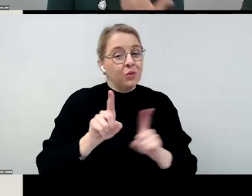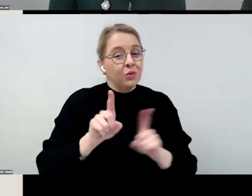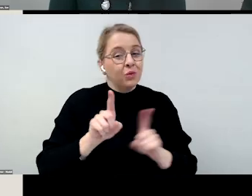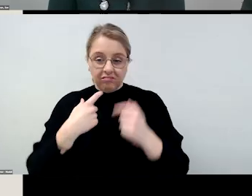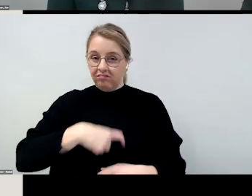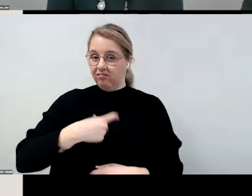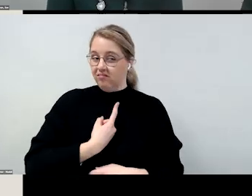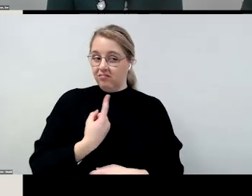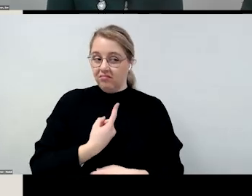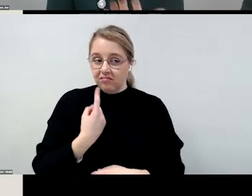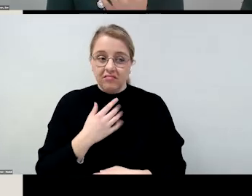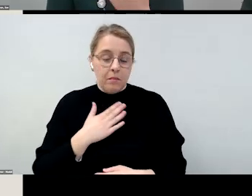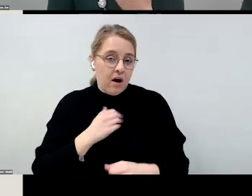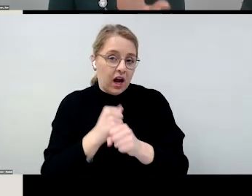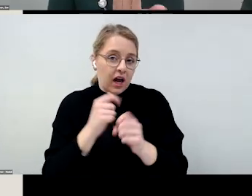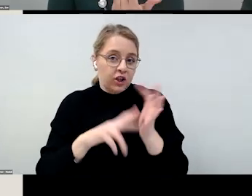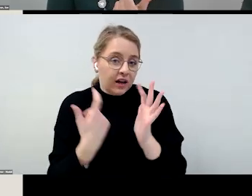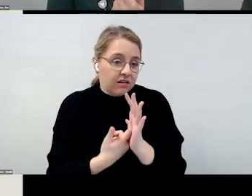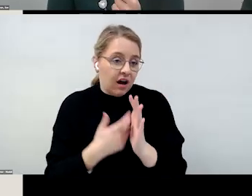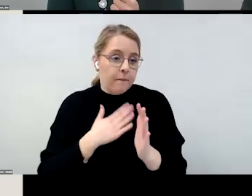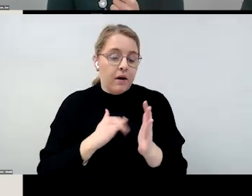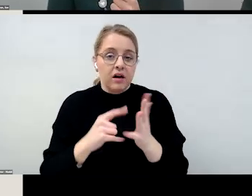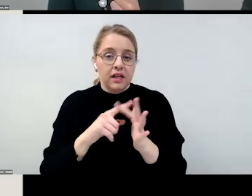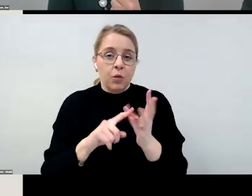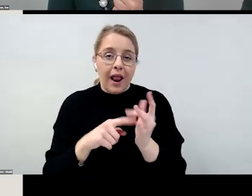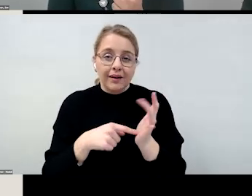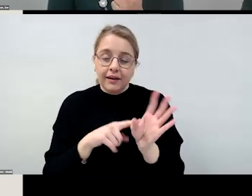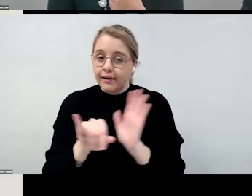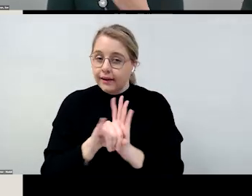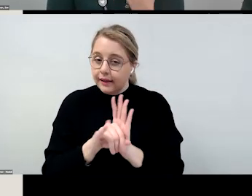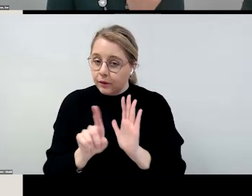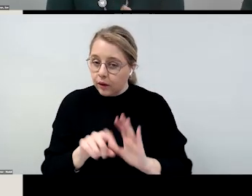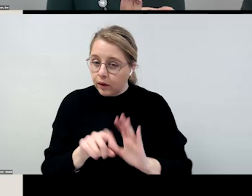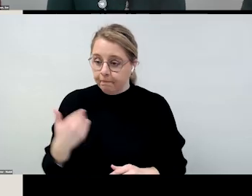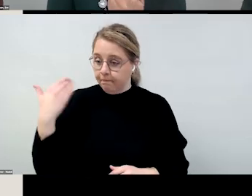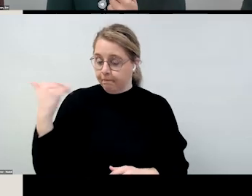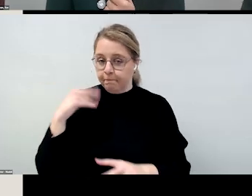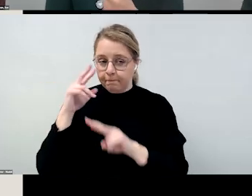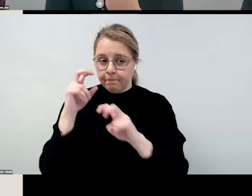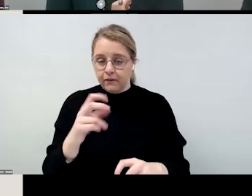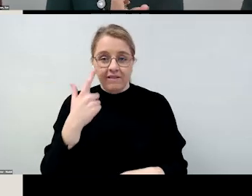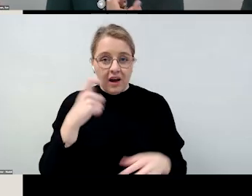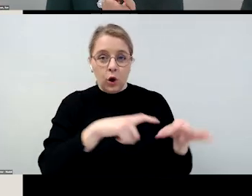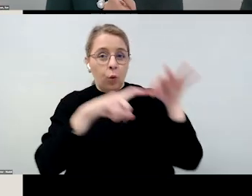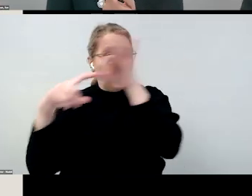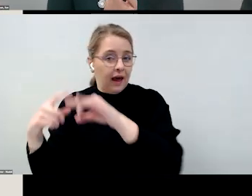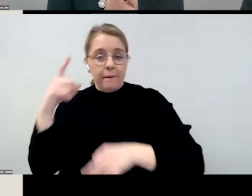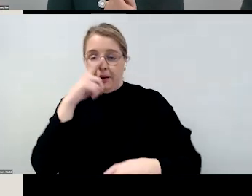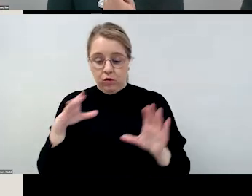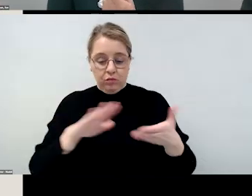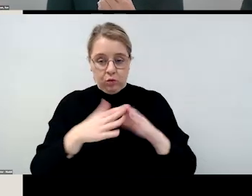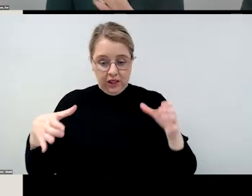personal factors like sexuality and gender. So we recently did a scoping review that found that LGBTQIA+ people